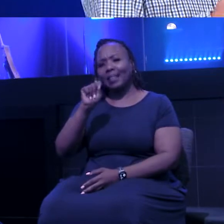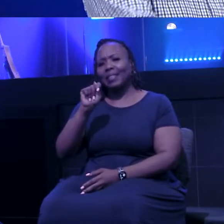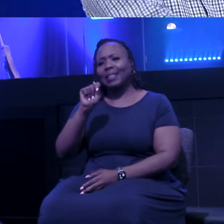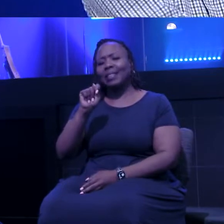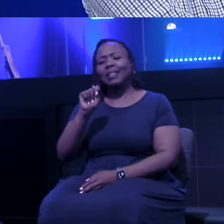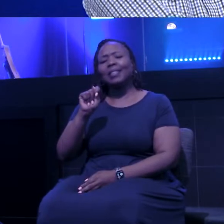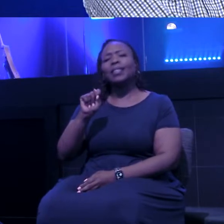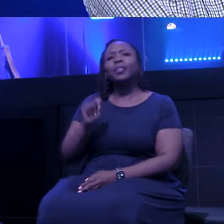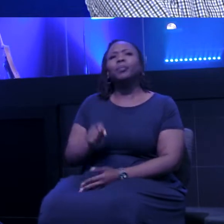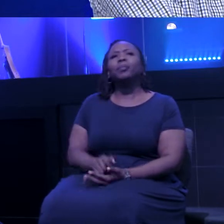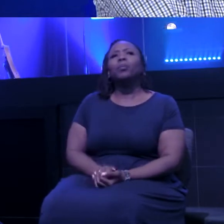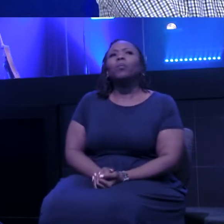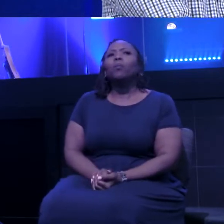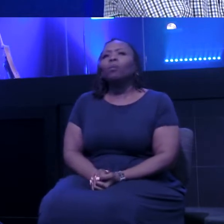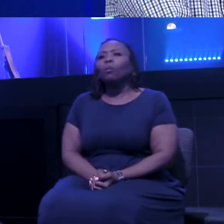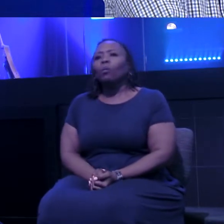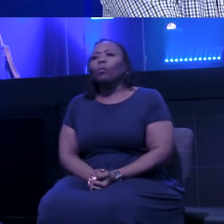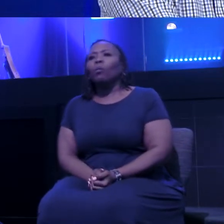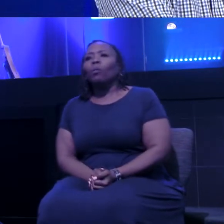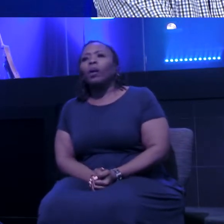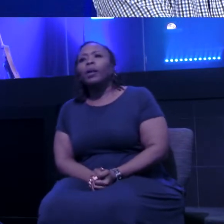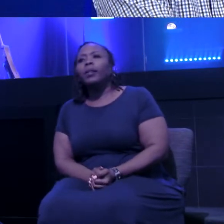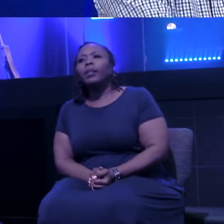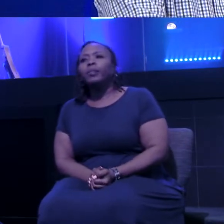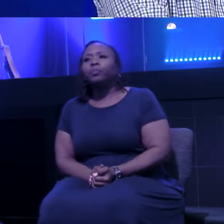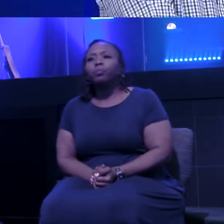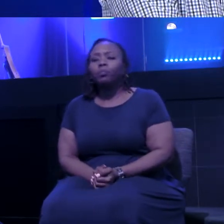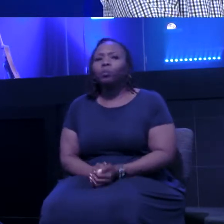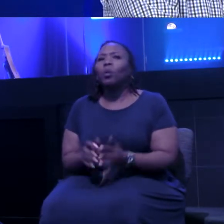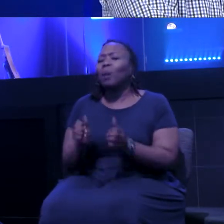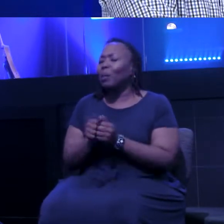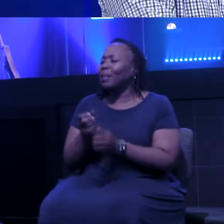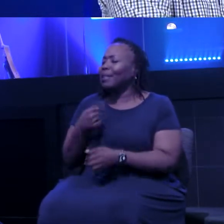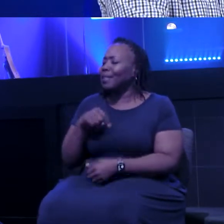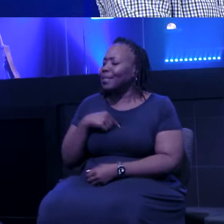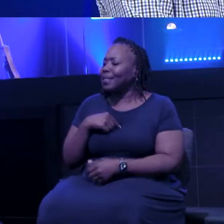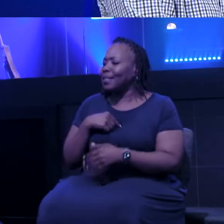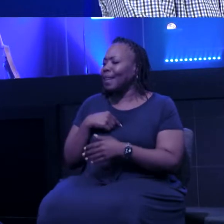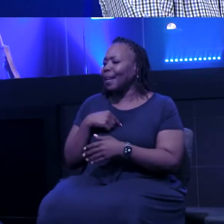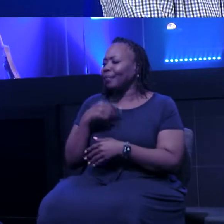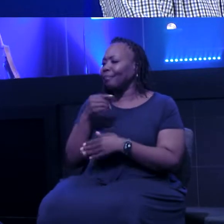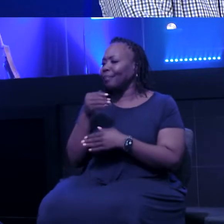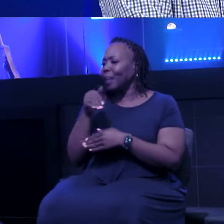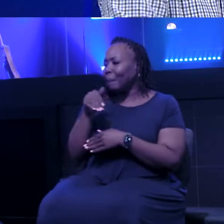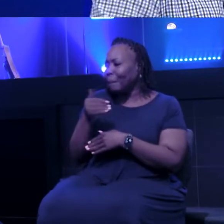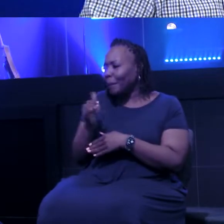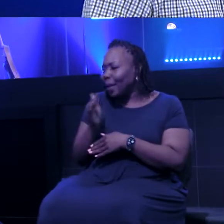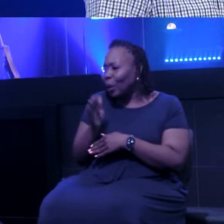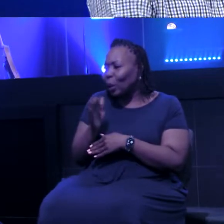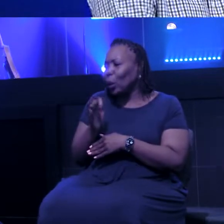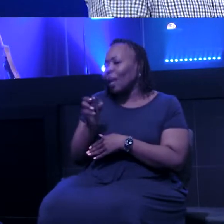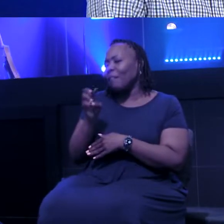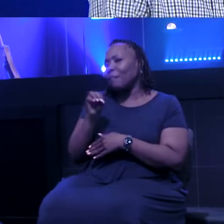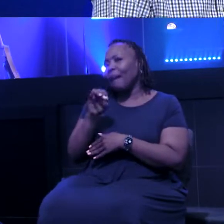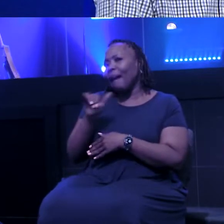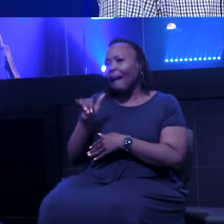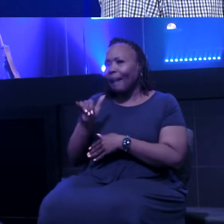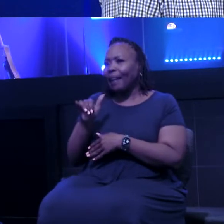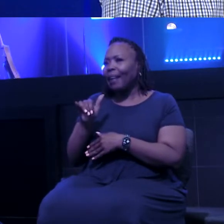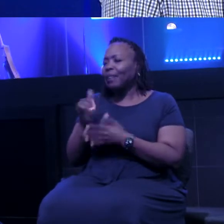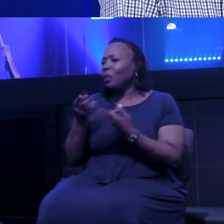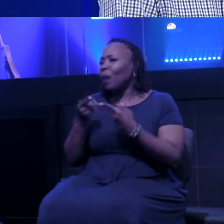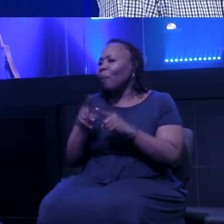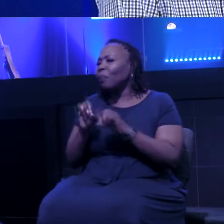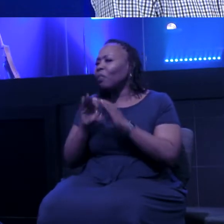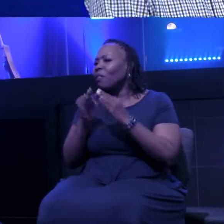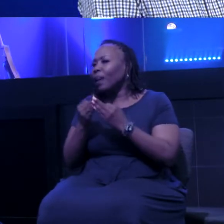You've been with us since the middle of May, and so it's only been about 3 weeks. But within those 3 weeks, a big moment already happened for your family. Tell us